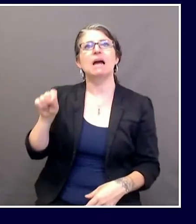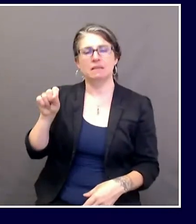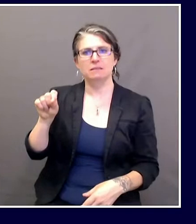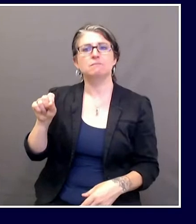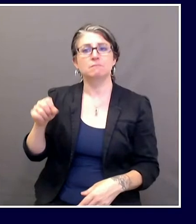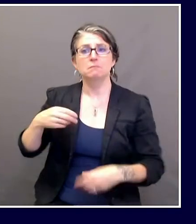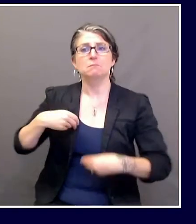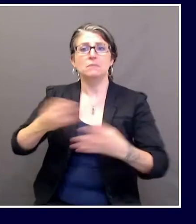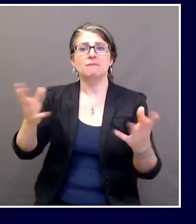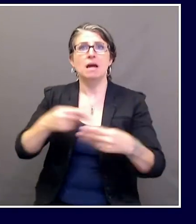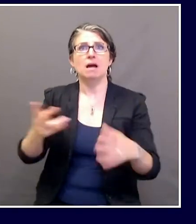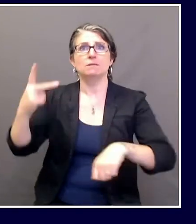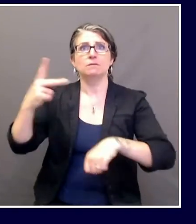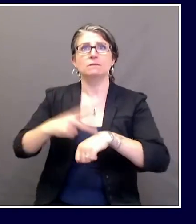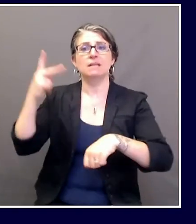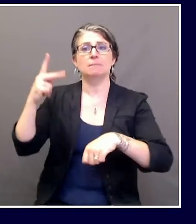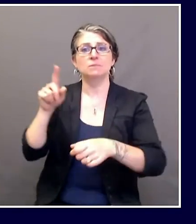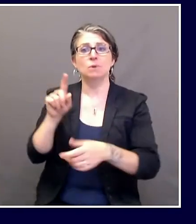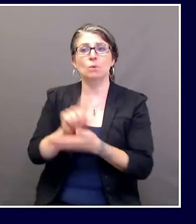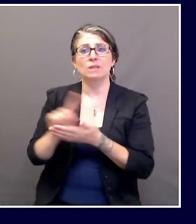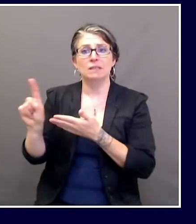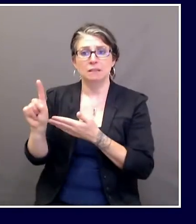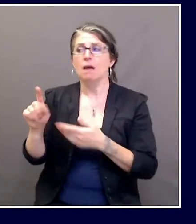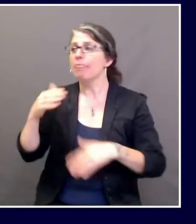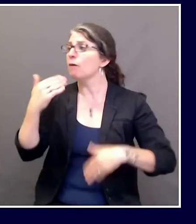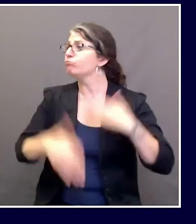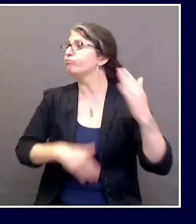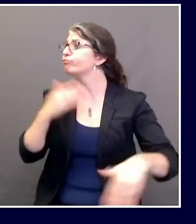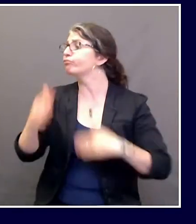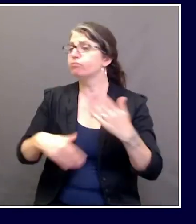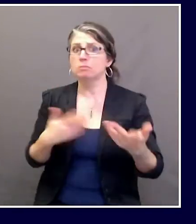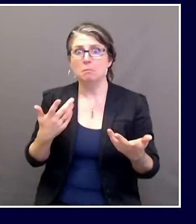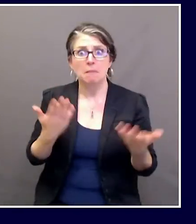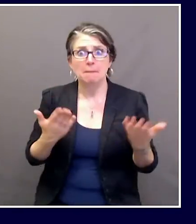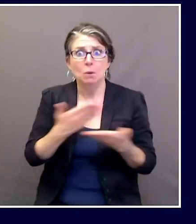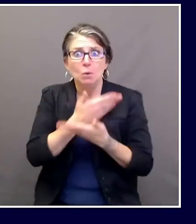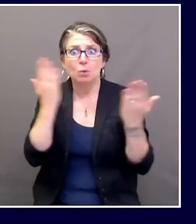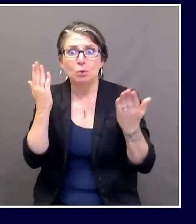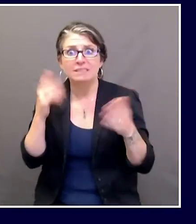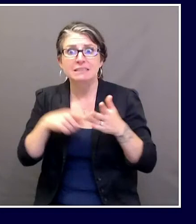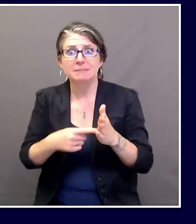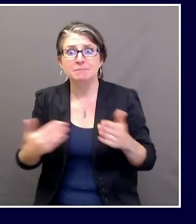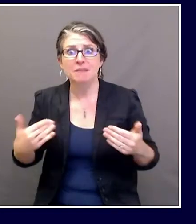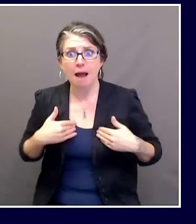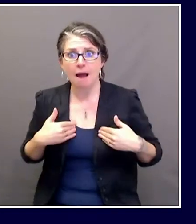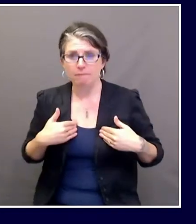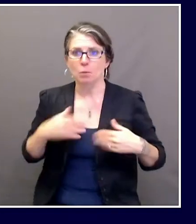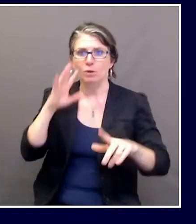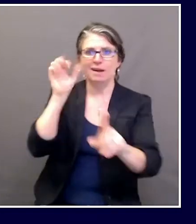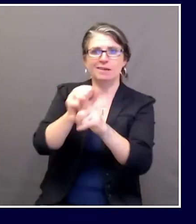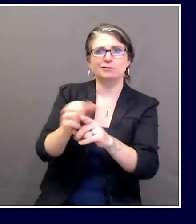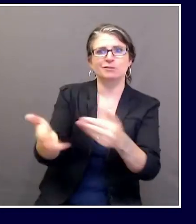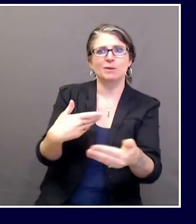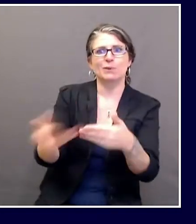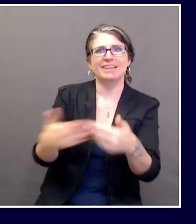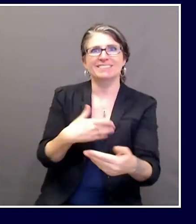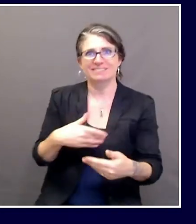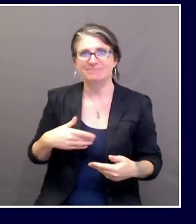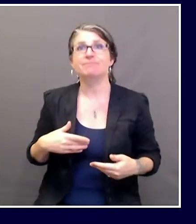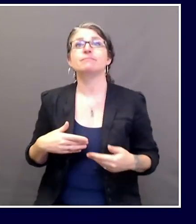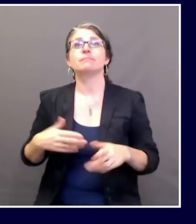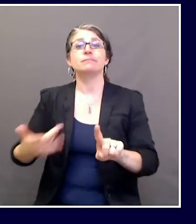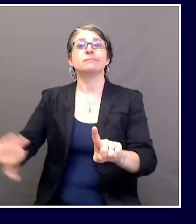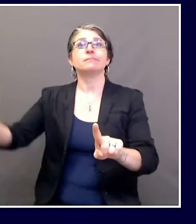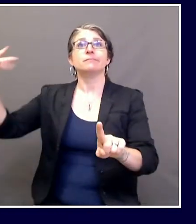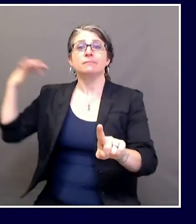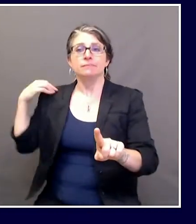was recommended only for people experiencing symptoms, close contacts of confirmed cases, and certain critical